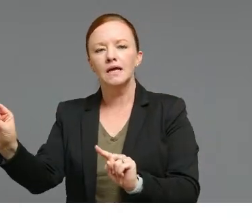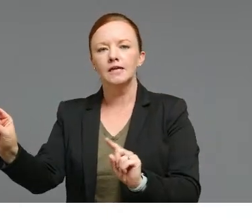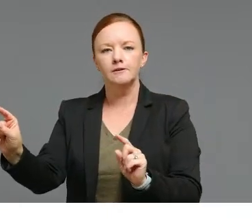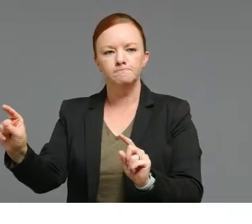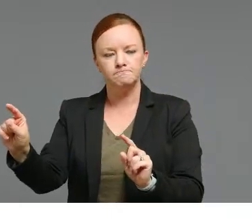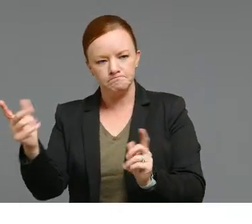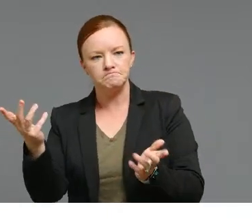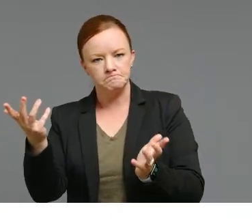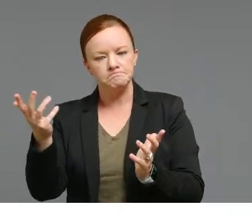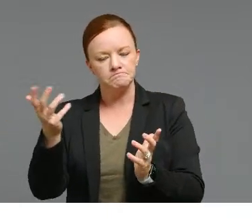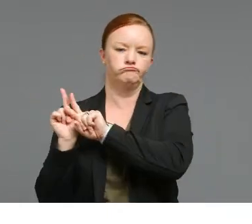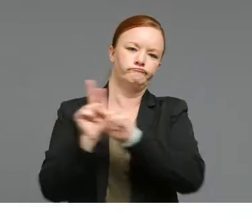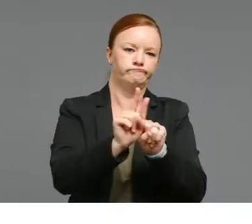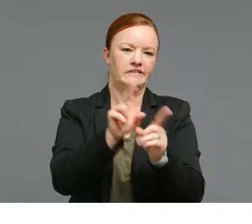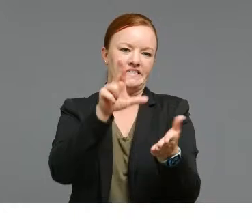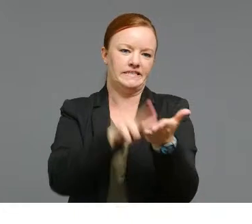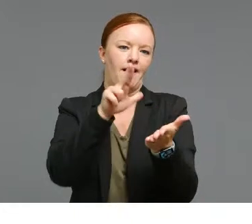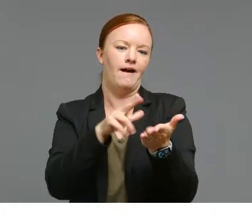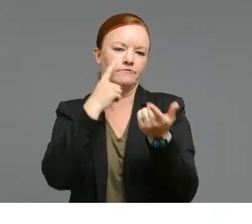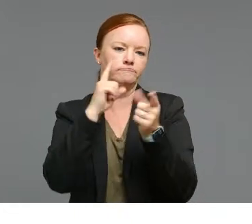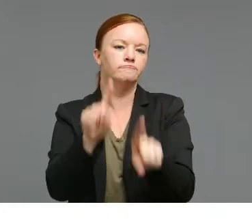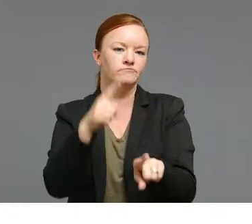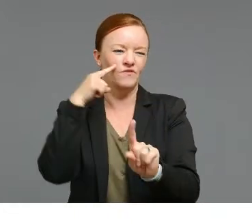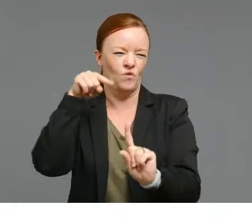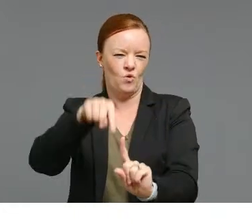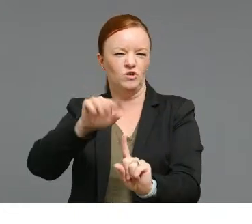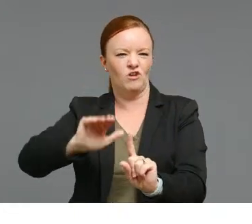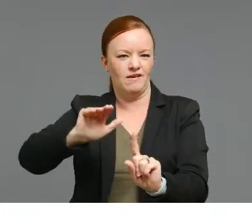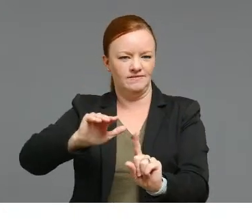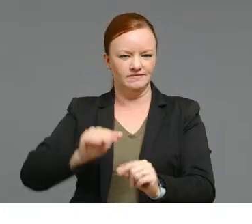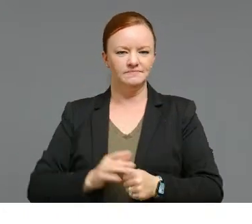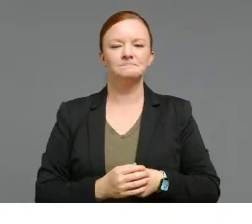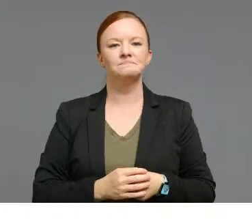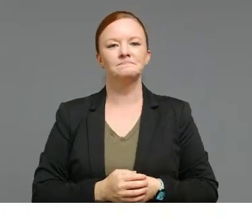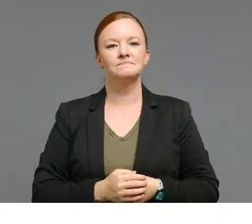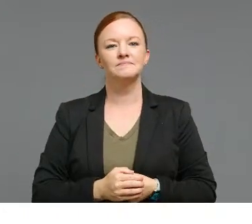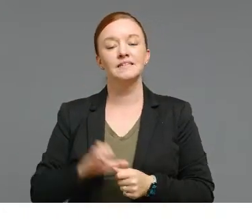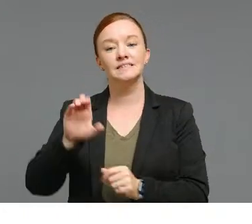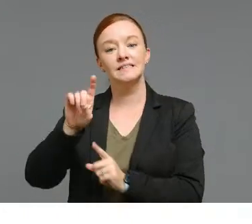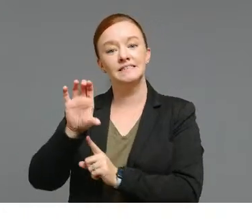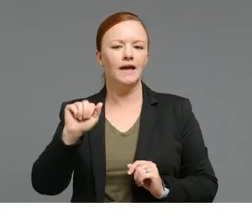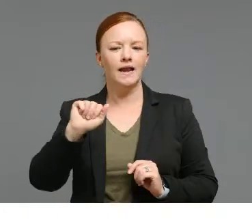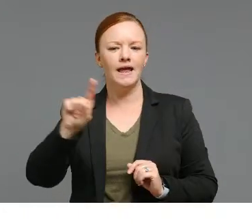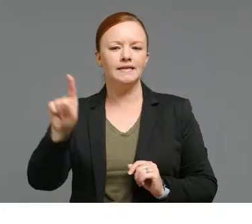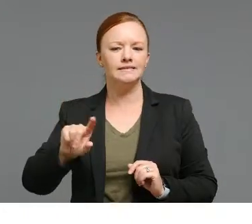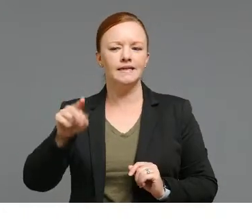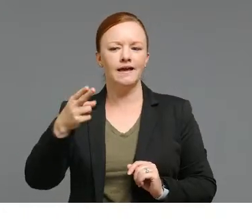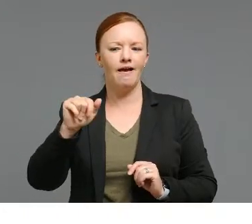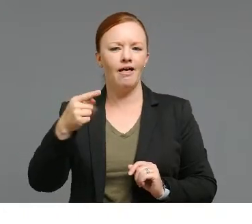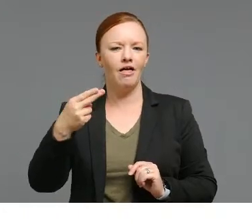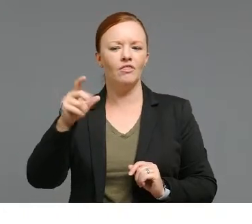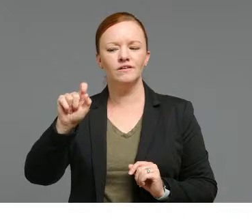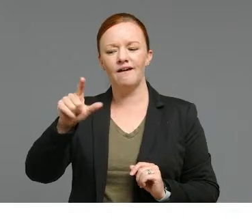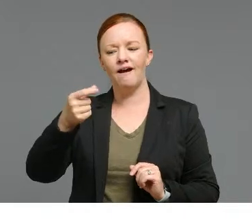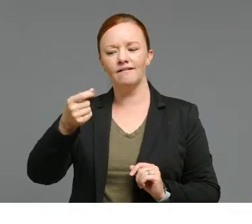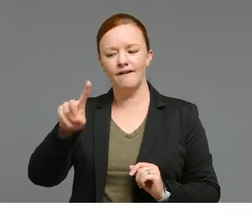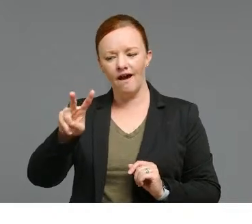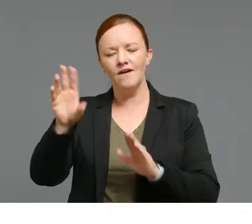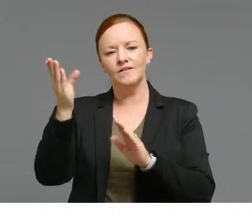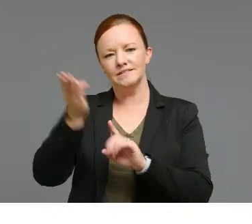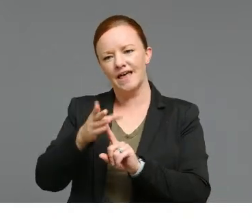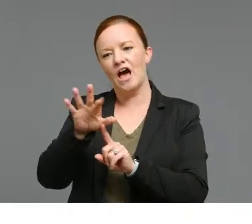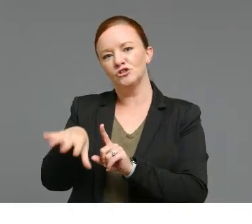we consent on behalf of the child. CDC's mean we have worked with our county health departments to make